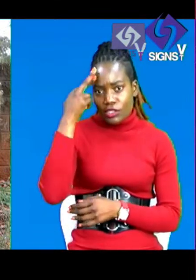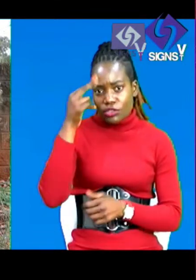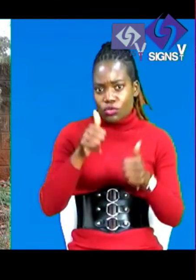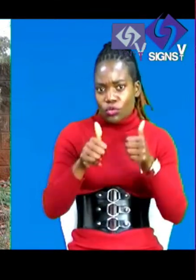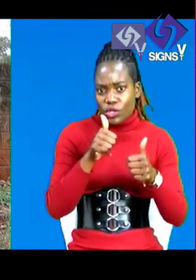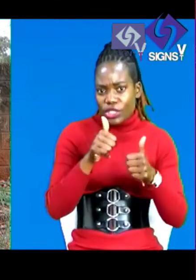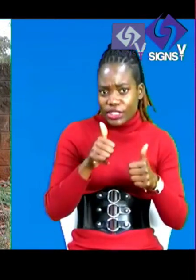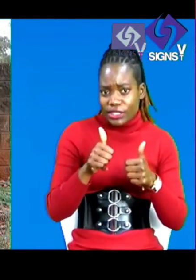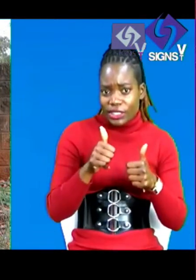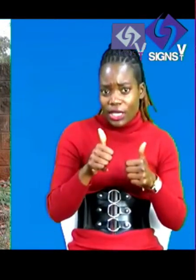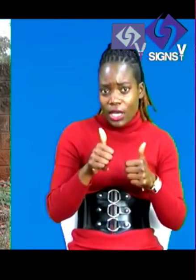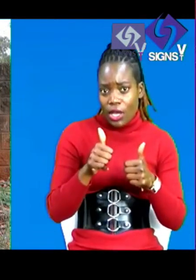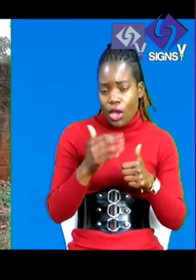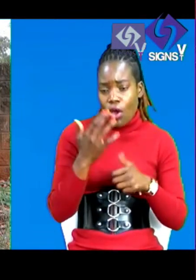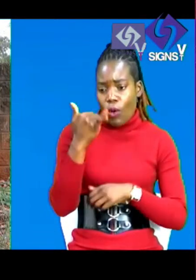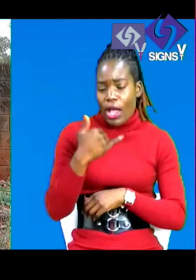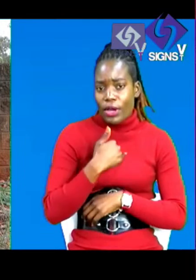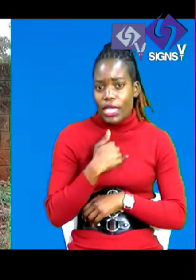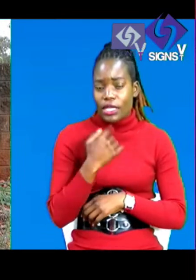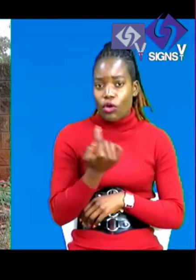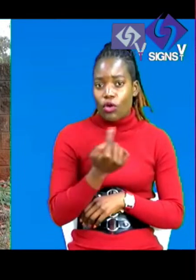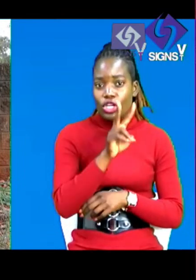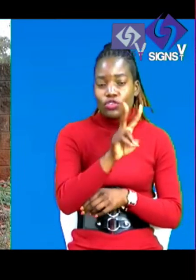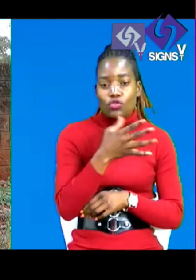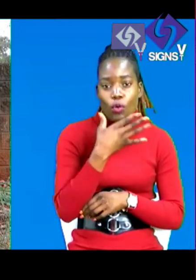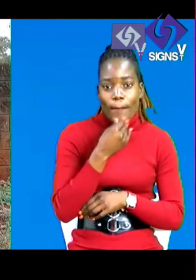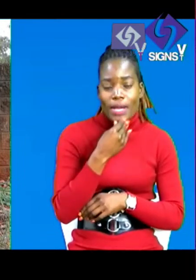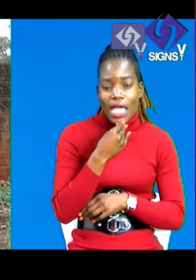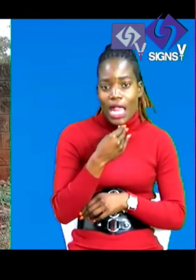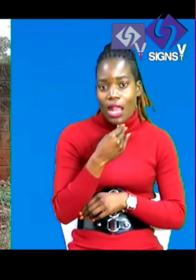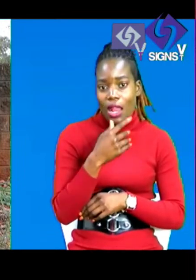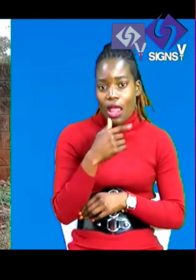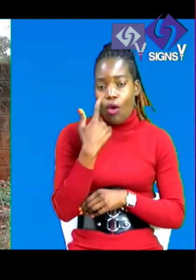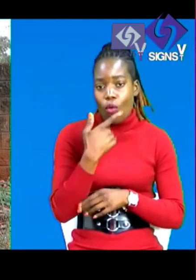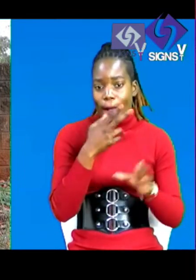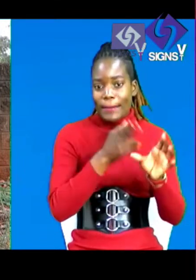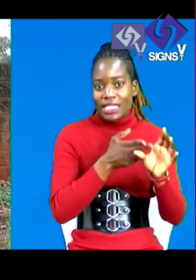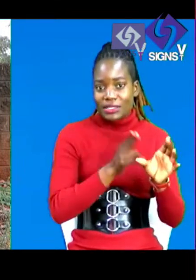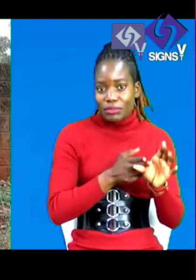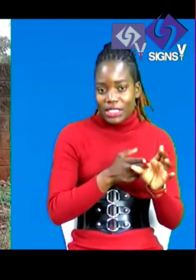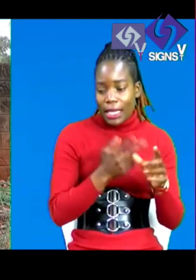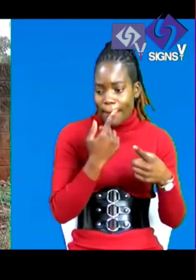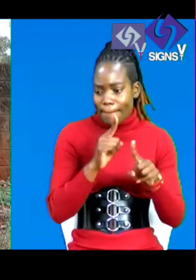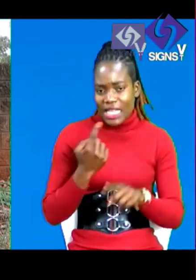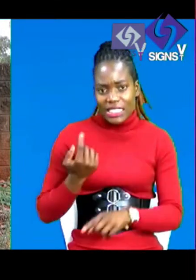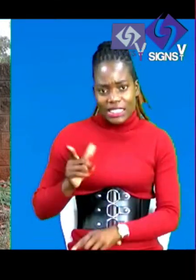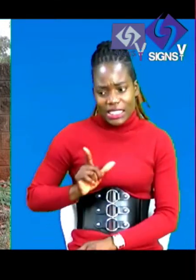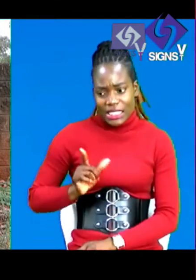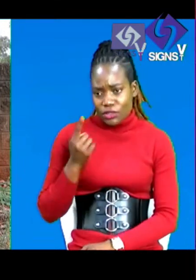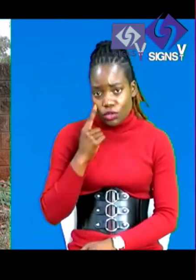were no more competitors, that is male competitors, compared to the ladies?